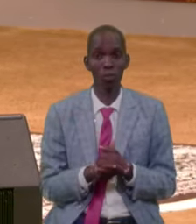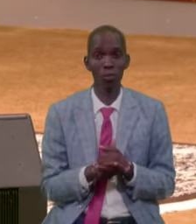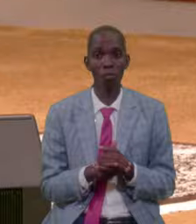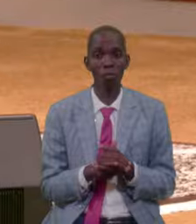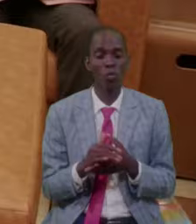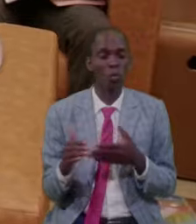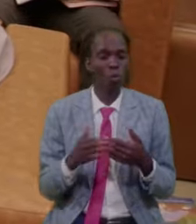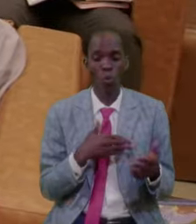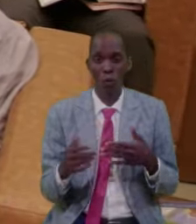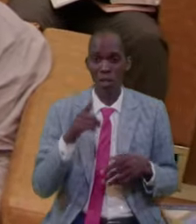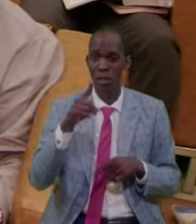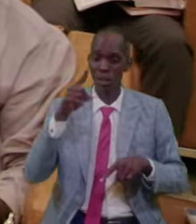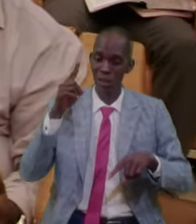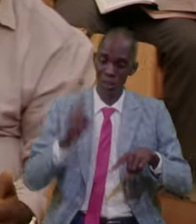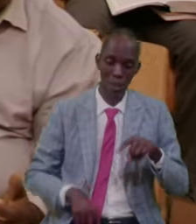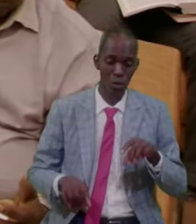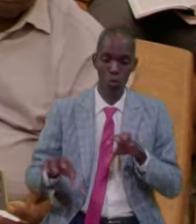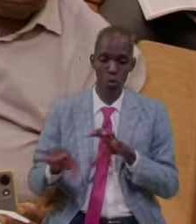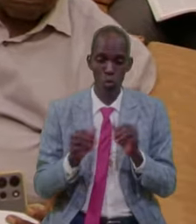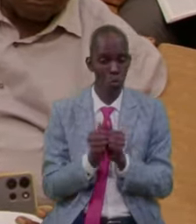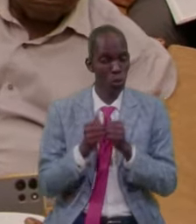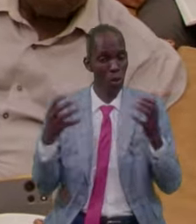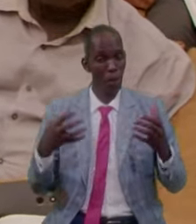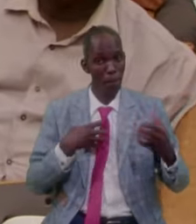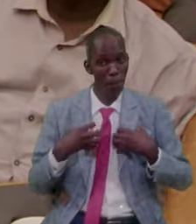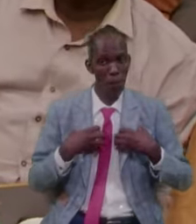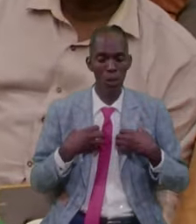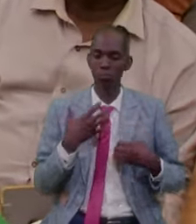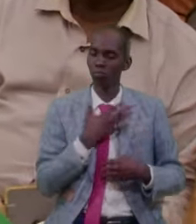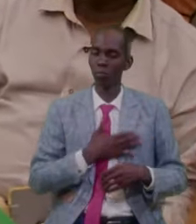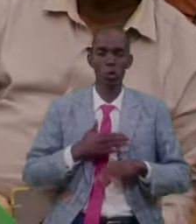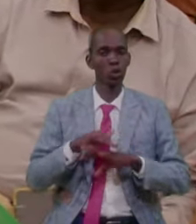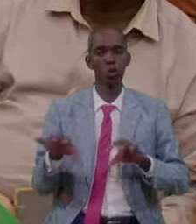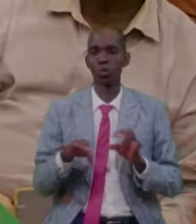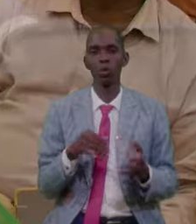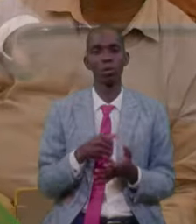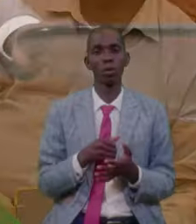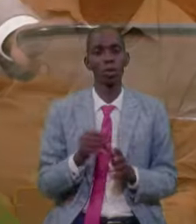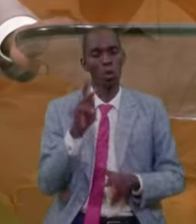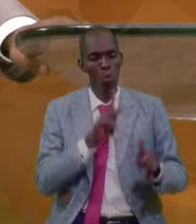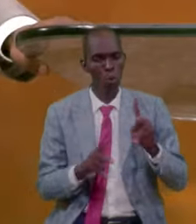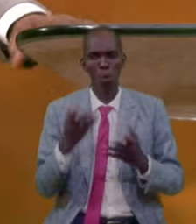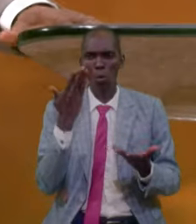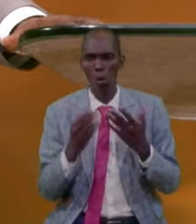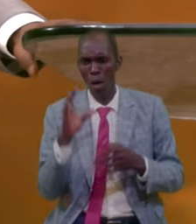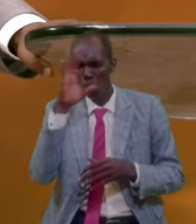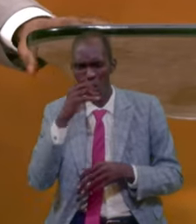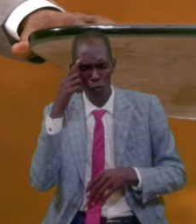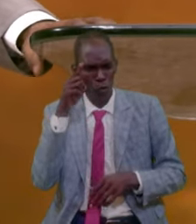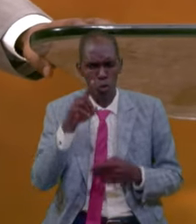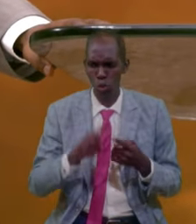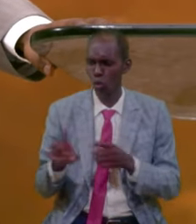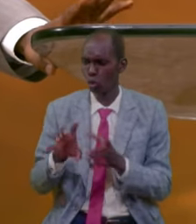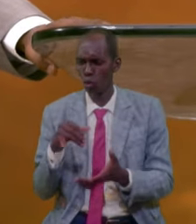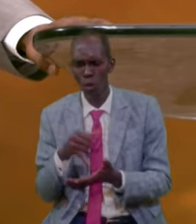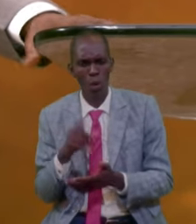Whatever you cannot do without murmuring, don't do it. People might search for you and look for you. Where are you?